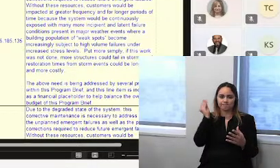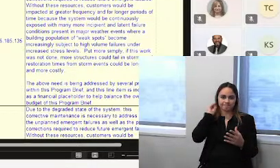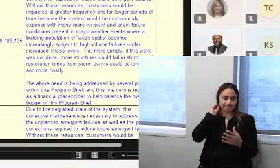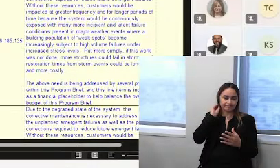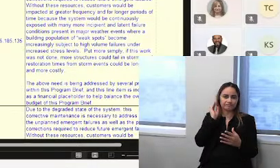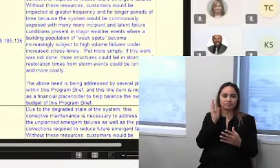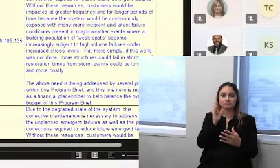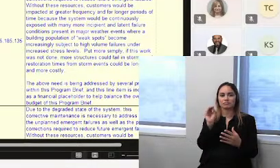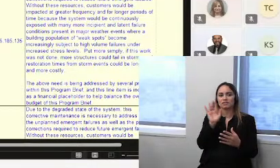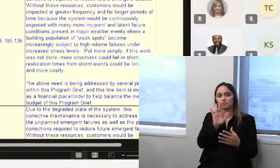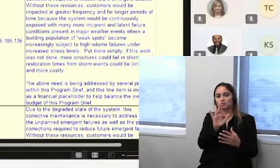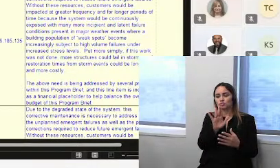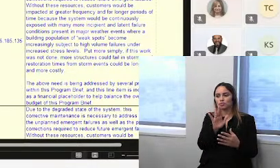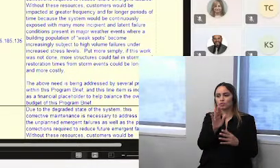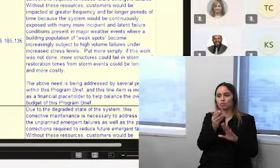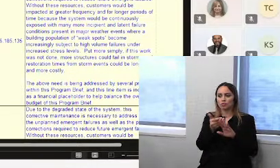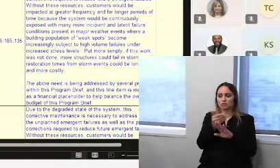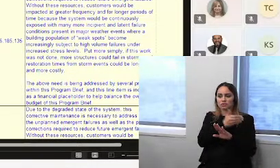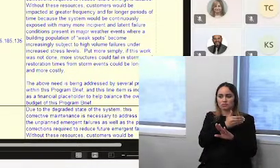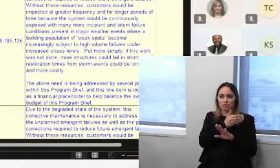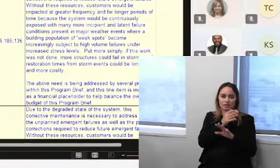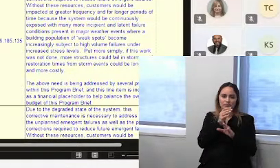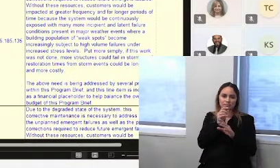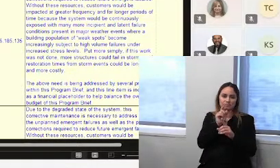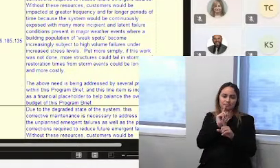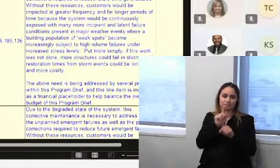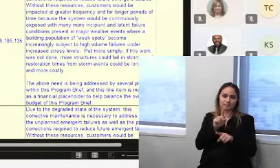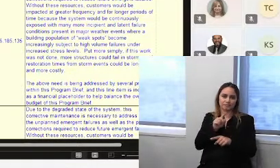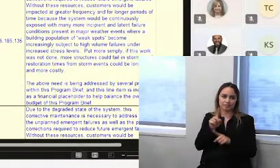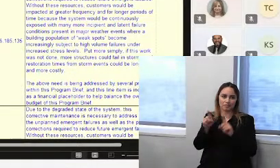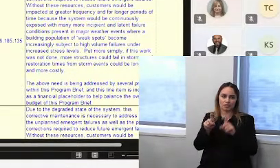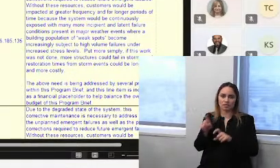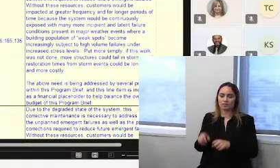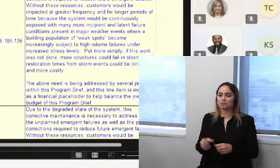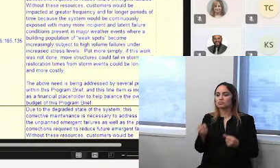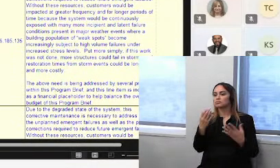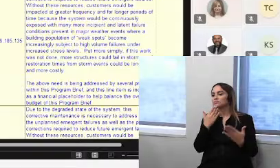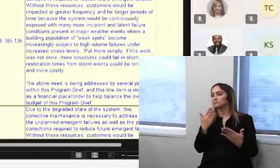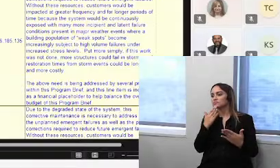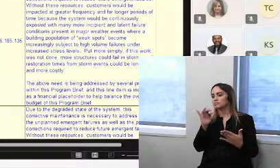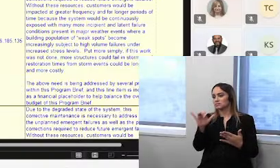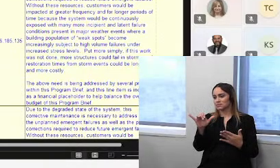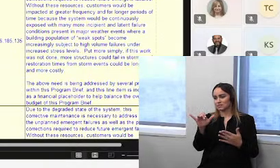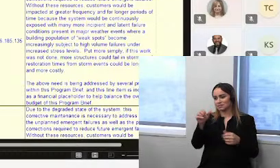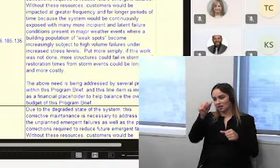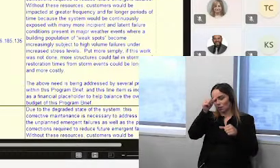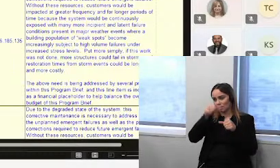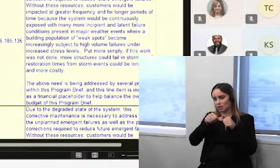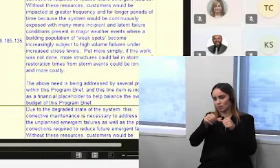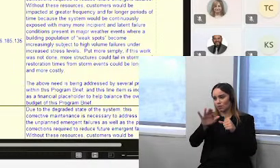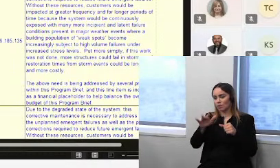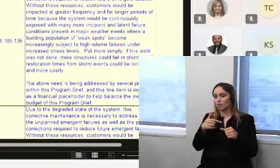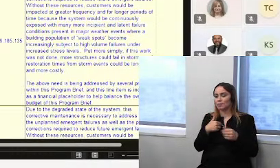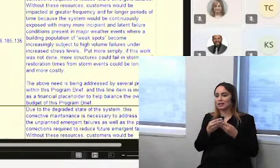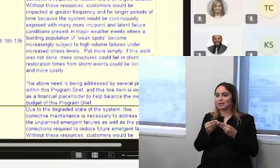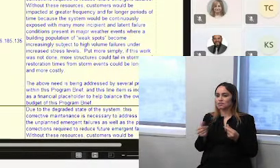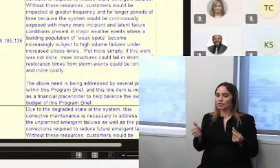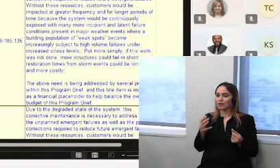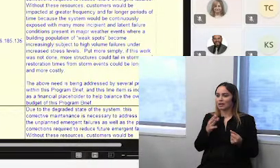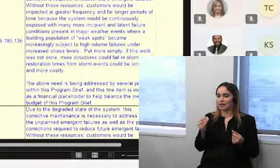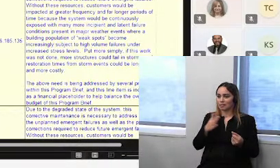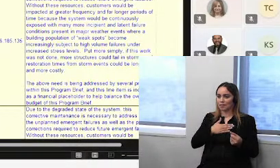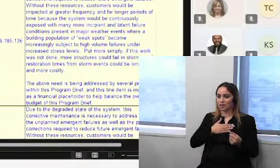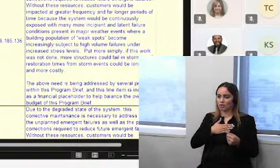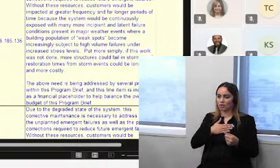this rate case. Mr. Fernandez, first of all, thank you very much for that reminder of my prior rulings and my obligation to draw a clear